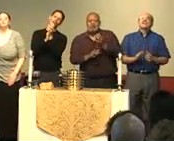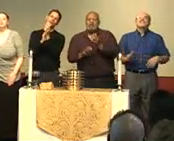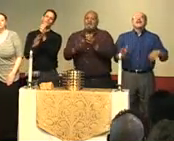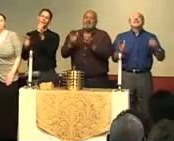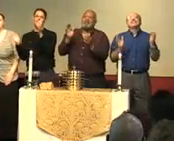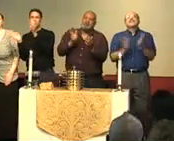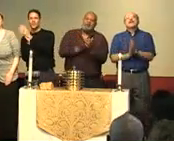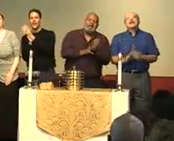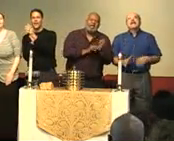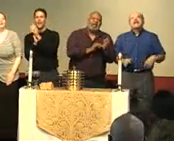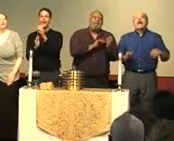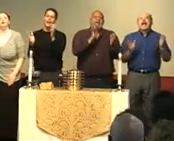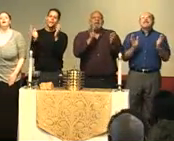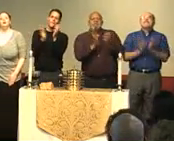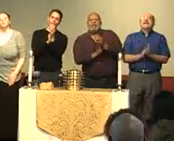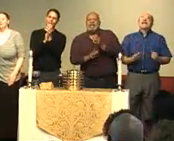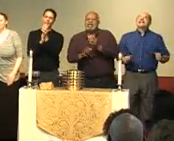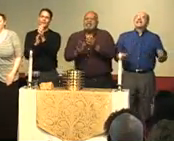to